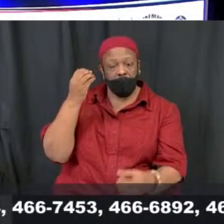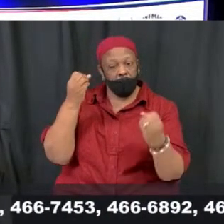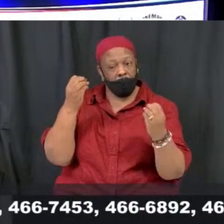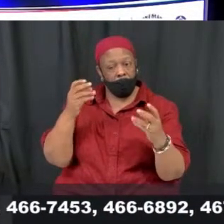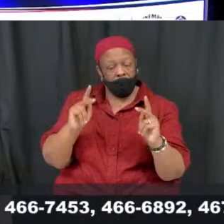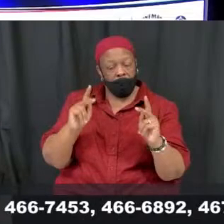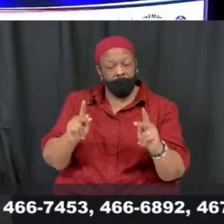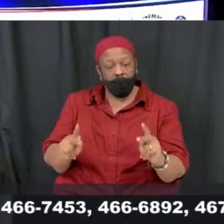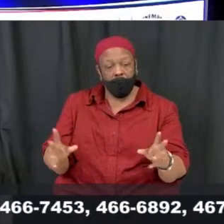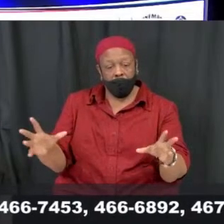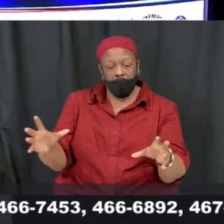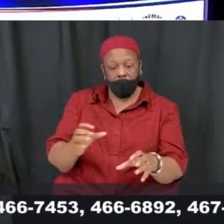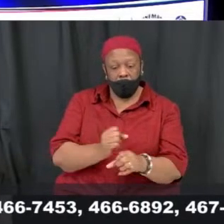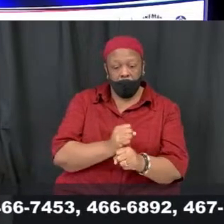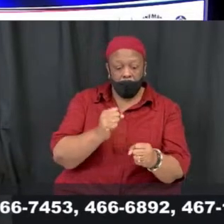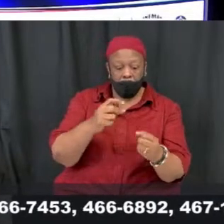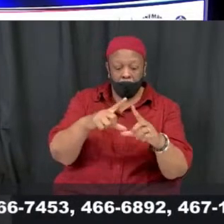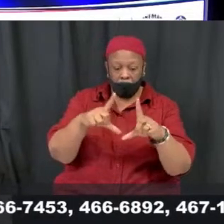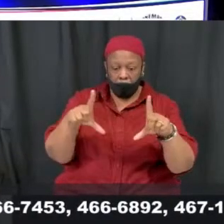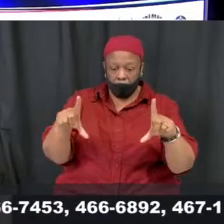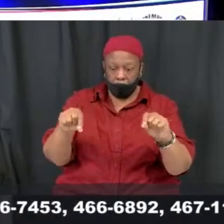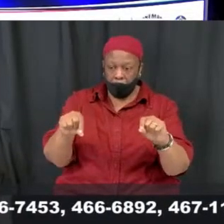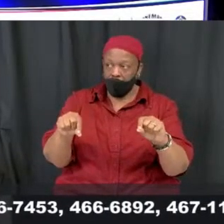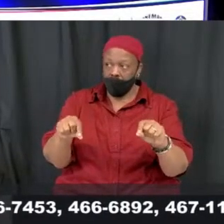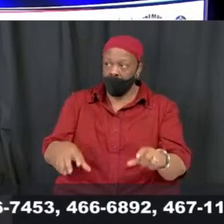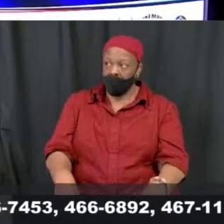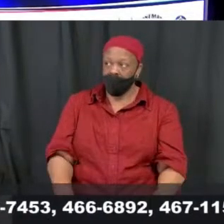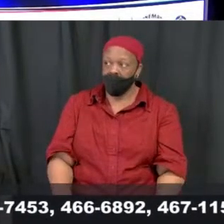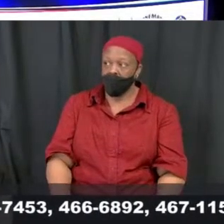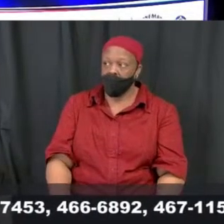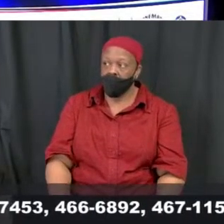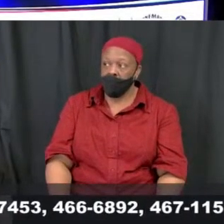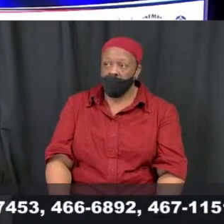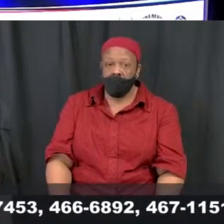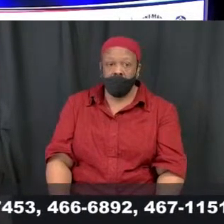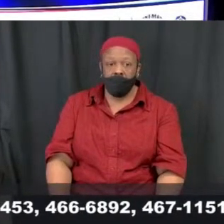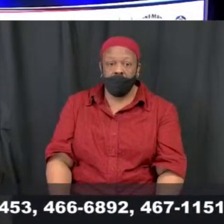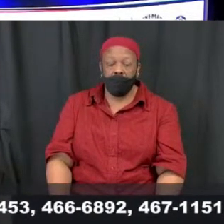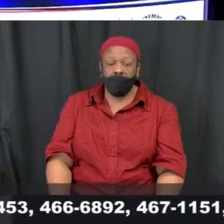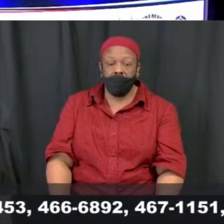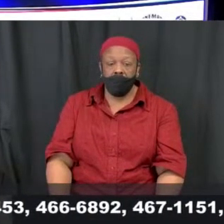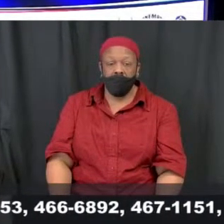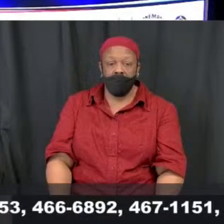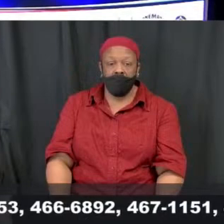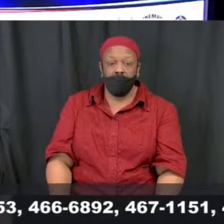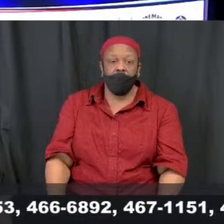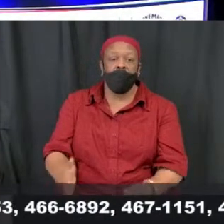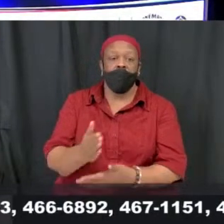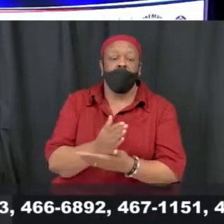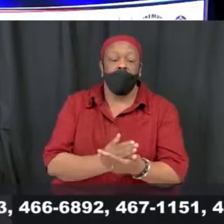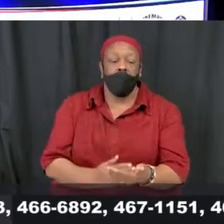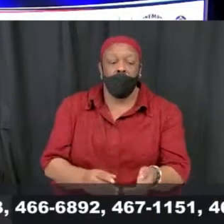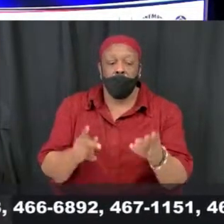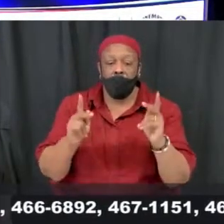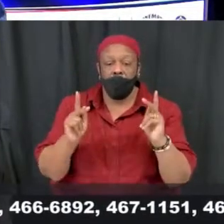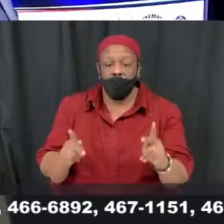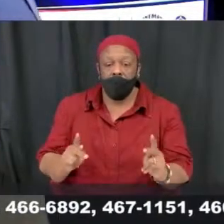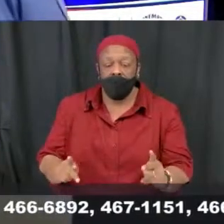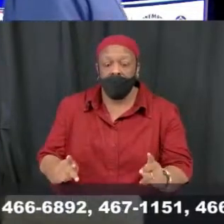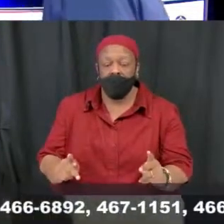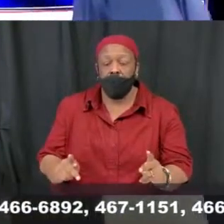with no problem. I just want a reasonable explanation. Dr. Lords.